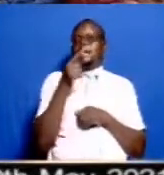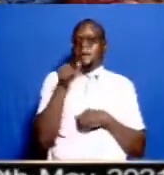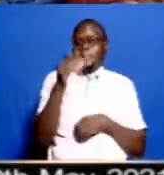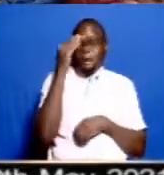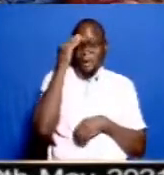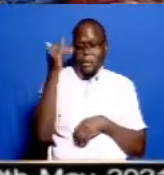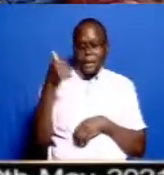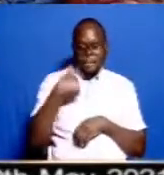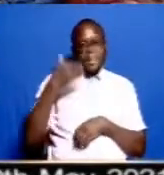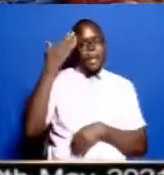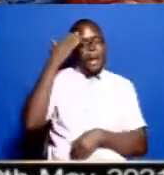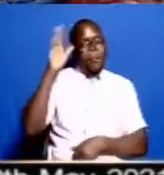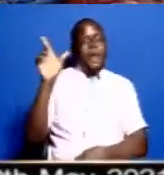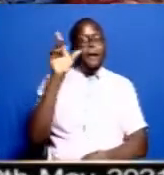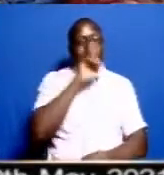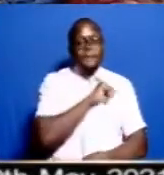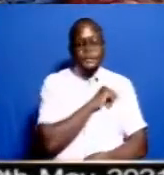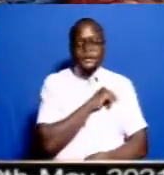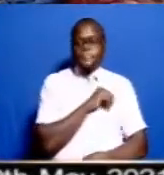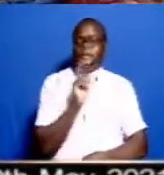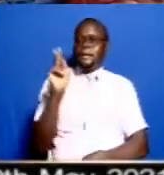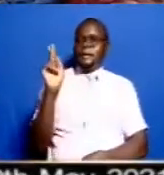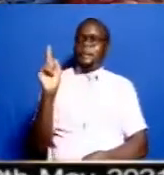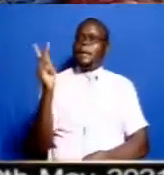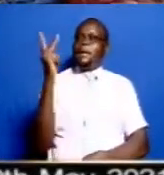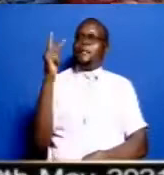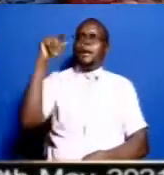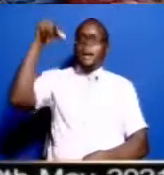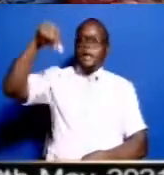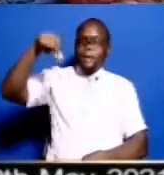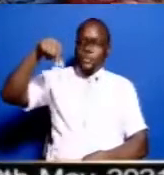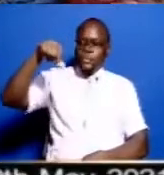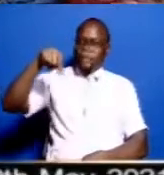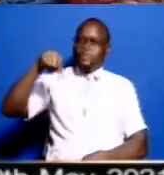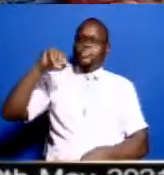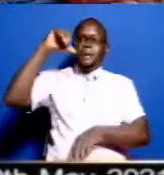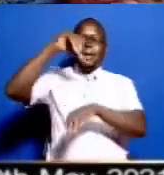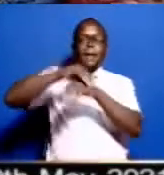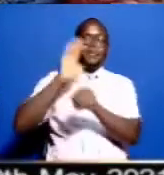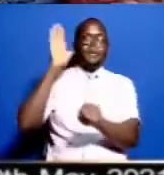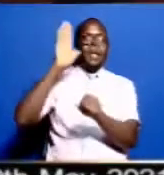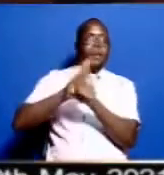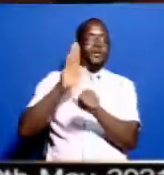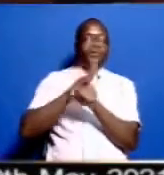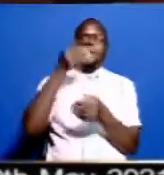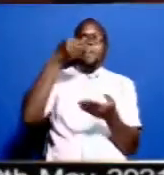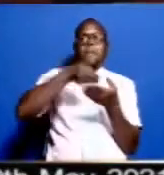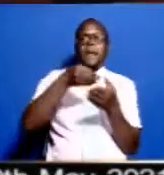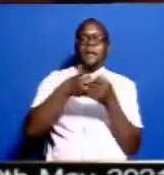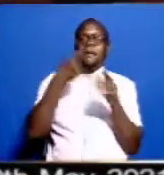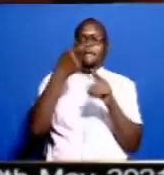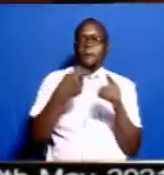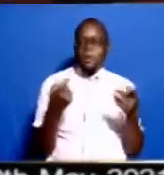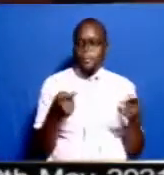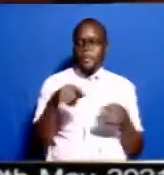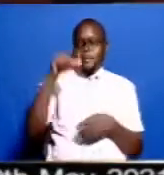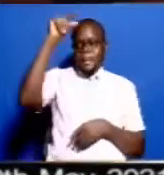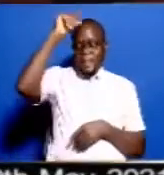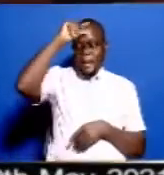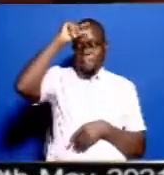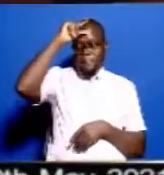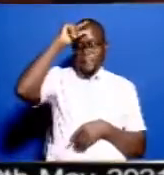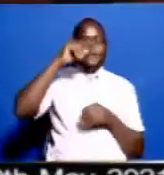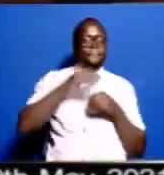because I'm aware that Kenya Airways gets a lot of money from the government, Madam